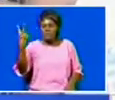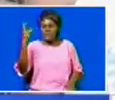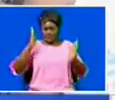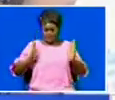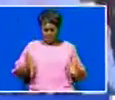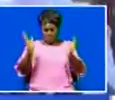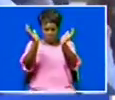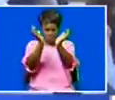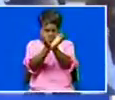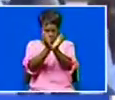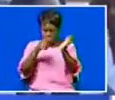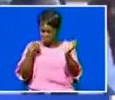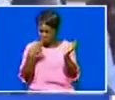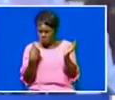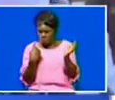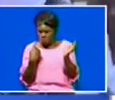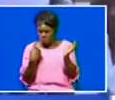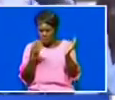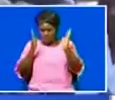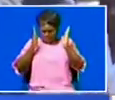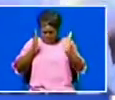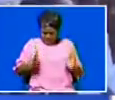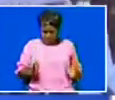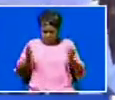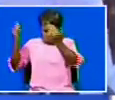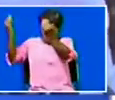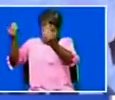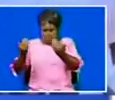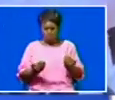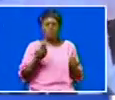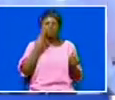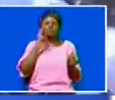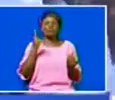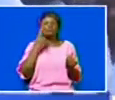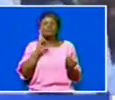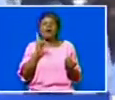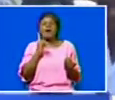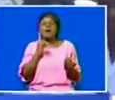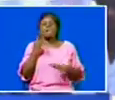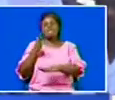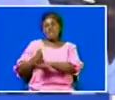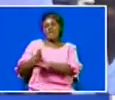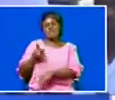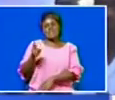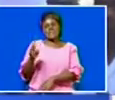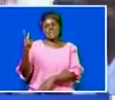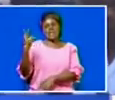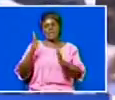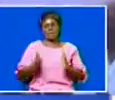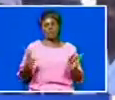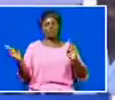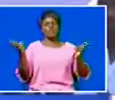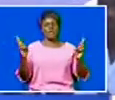sisi kushika kama serikali ni yule importer mwenye import hiyo sukari gushi. Huyo ndo mtu wa pili akuwe